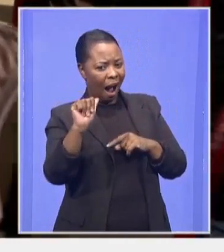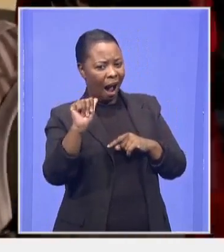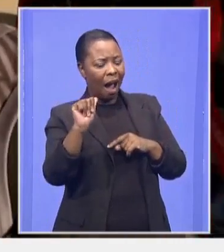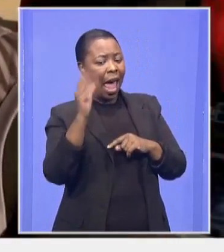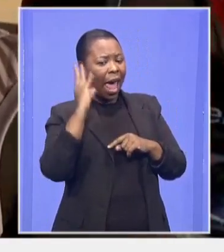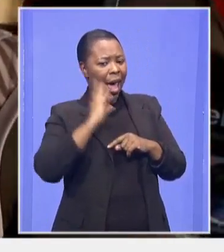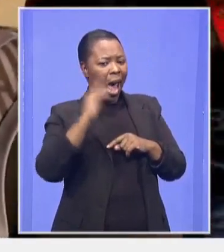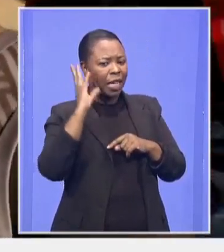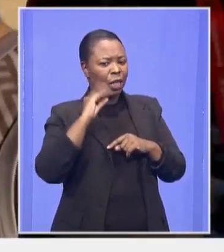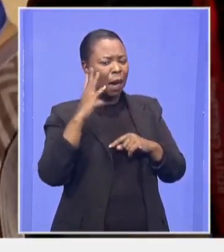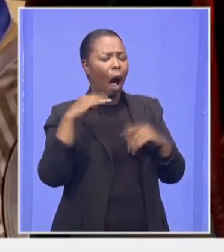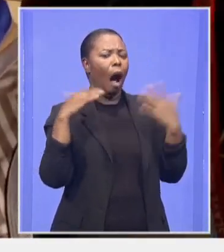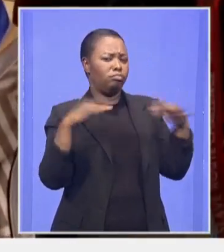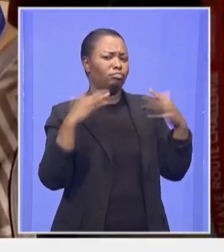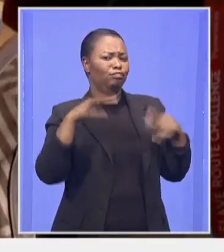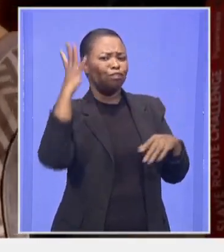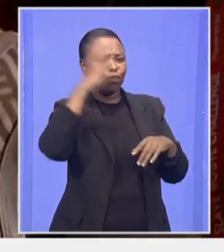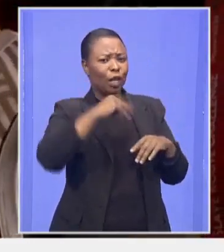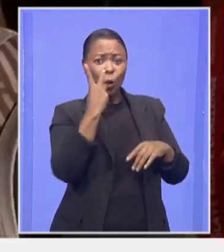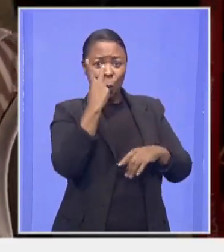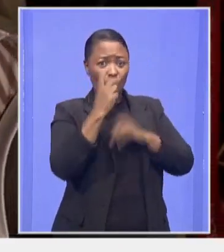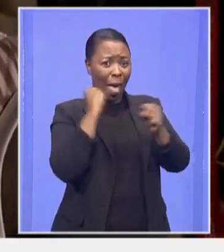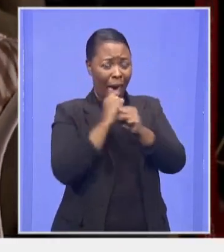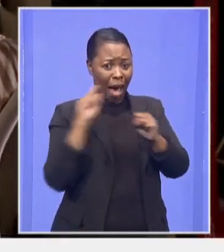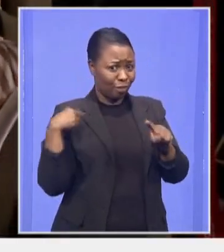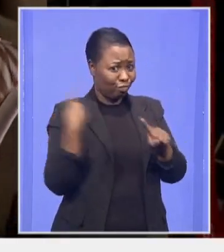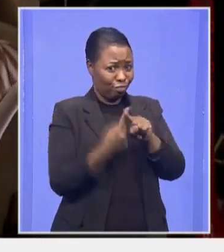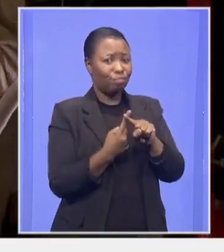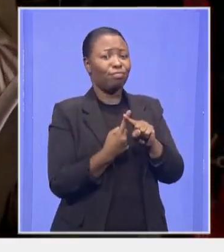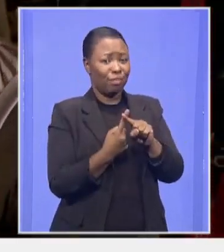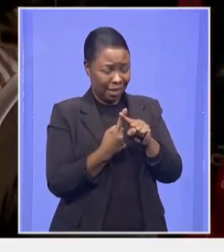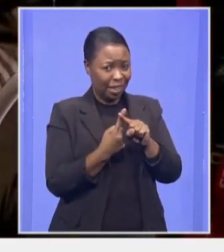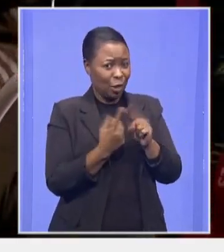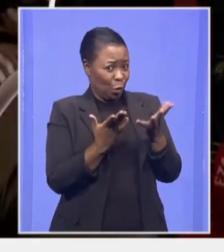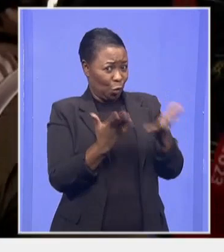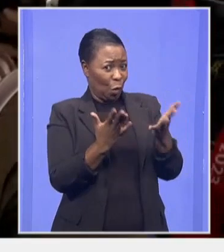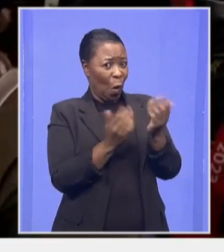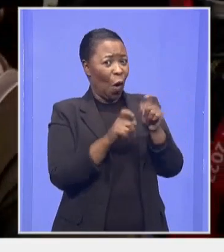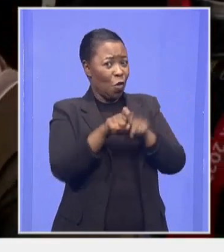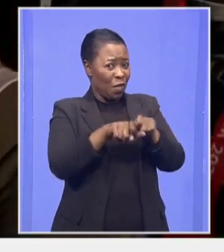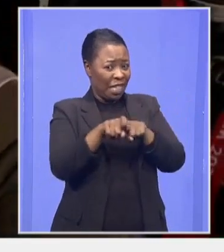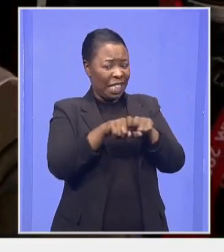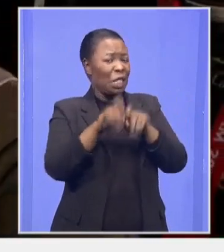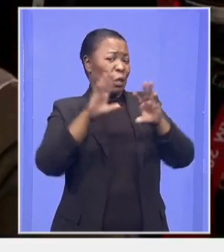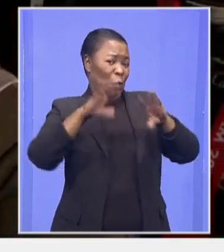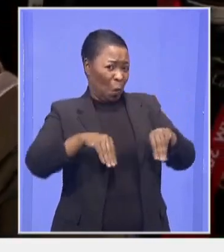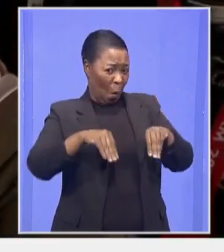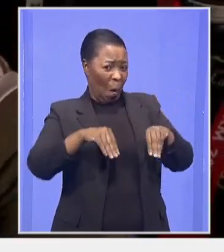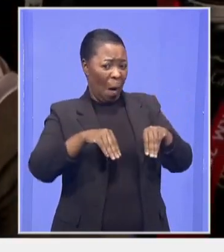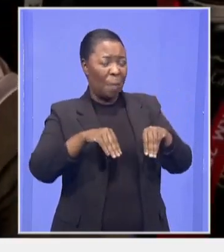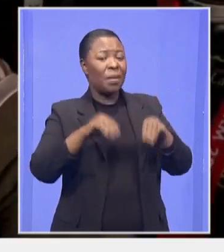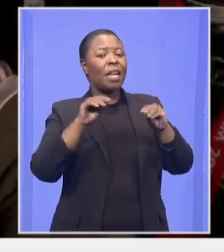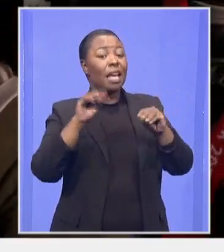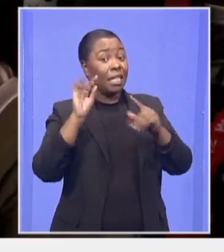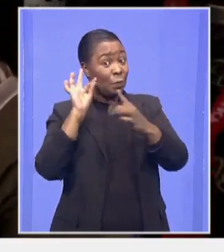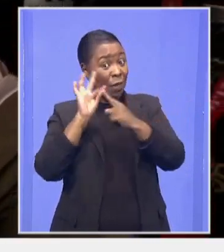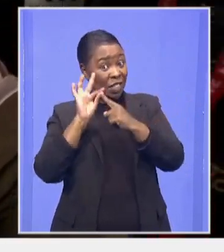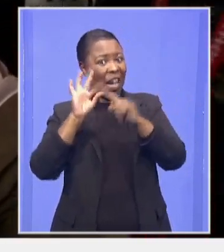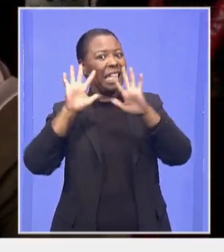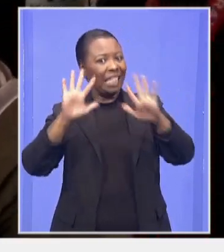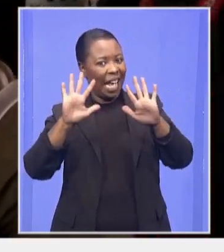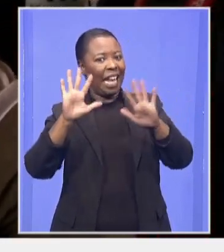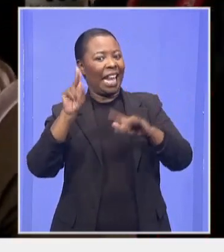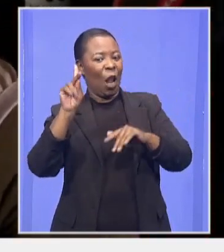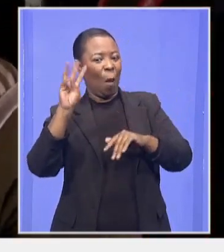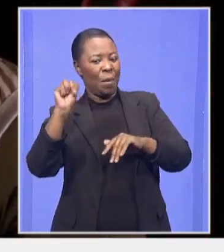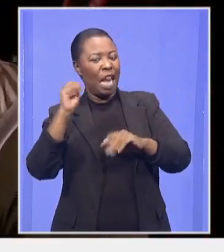was phenomenal. It's been 2 years since this kind of race has stopped. I was partaking in 10Ks, and it was 10Ks